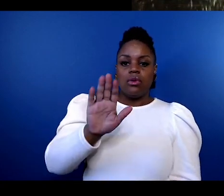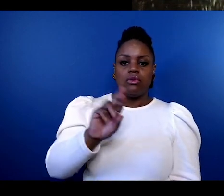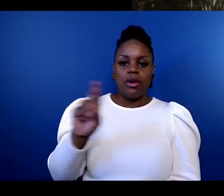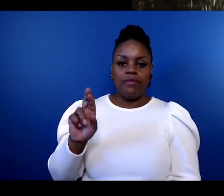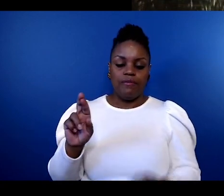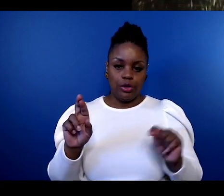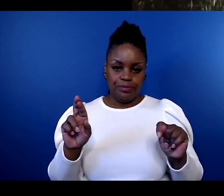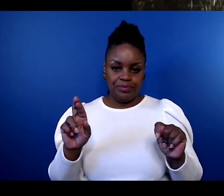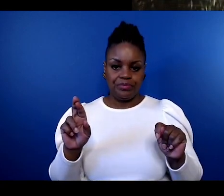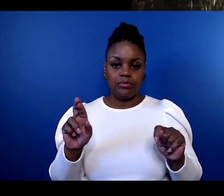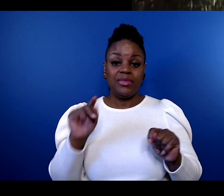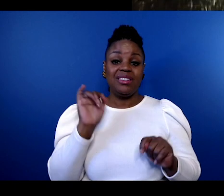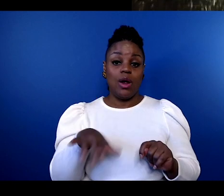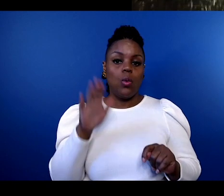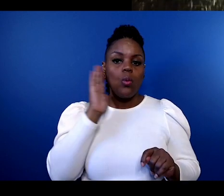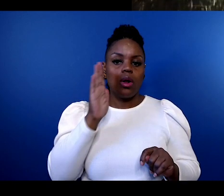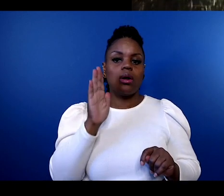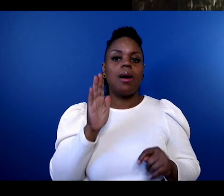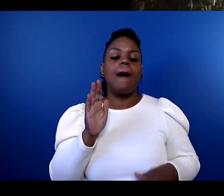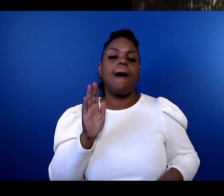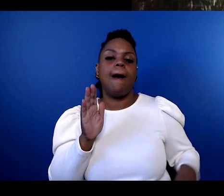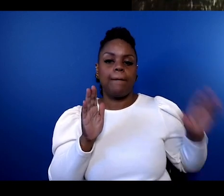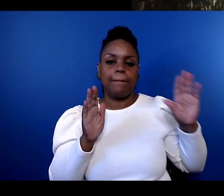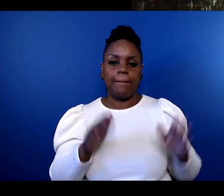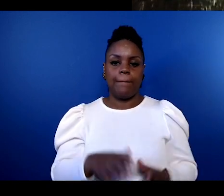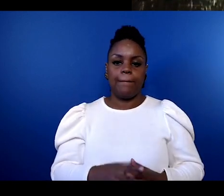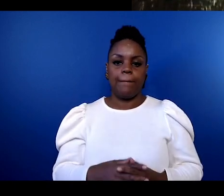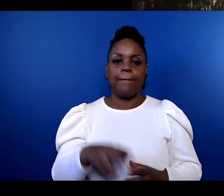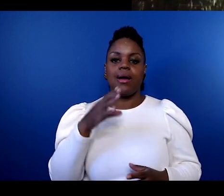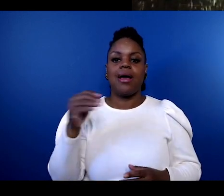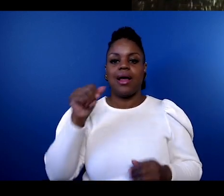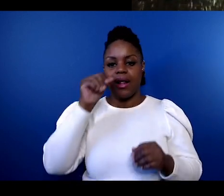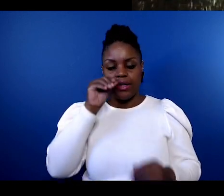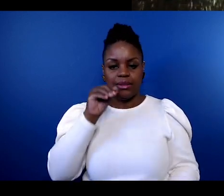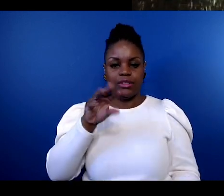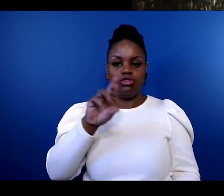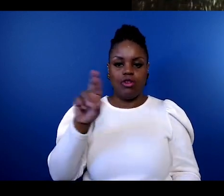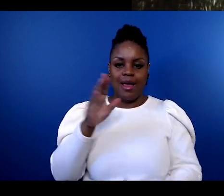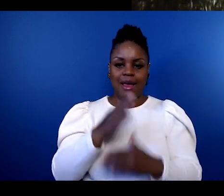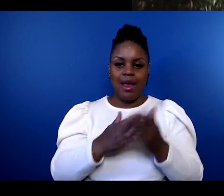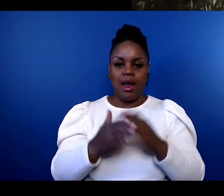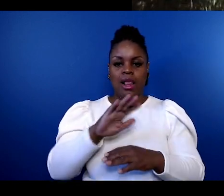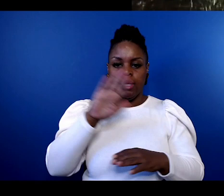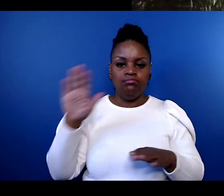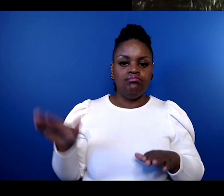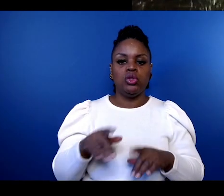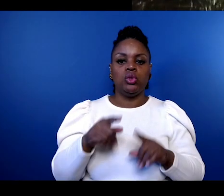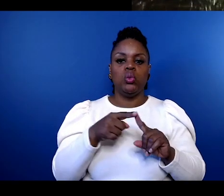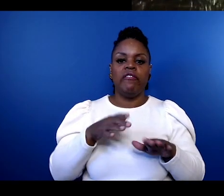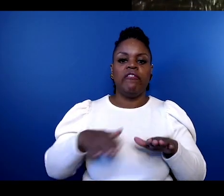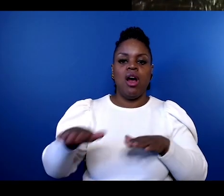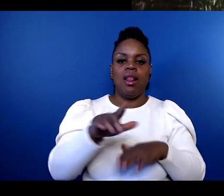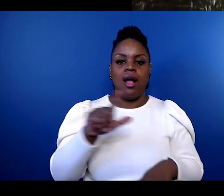Doing a slight twist here, opening the chest. Exhale that left hand down. Inhale into a flat